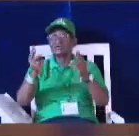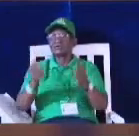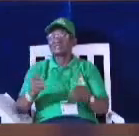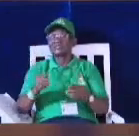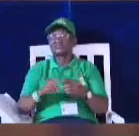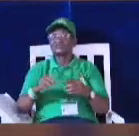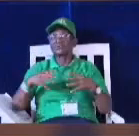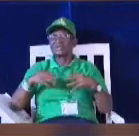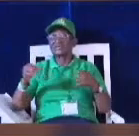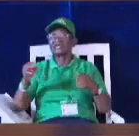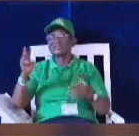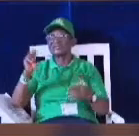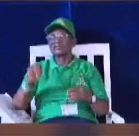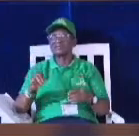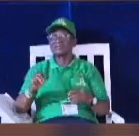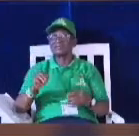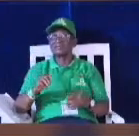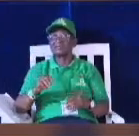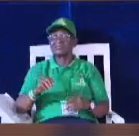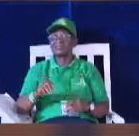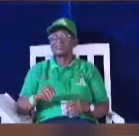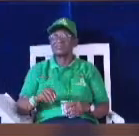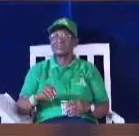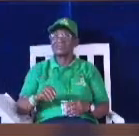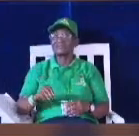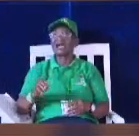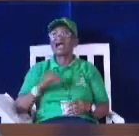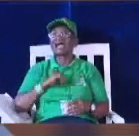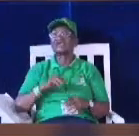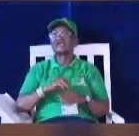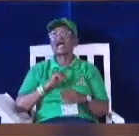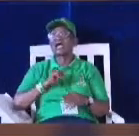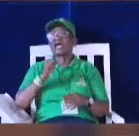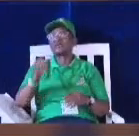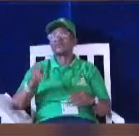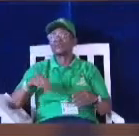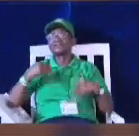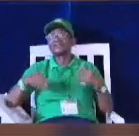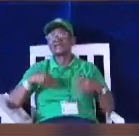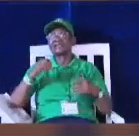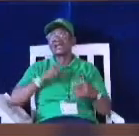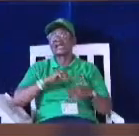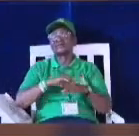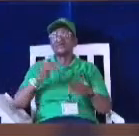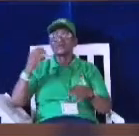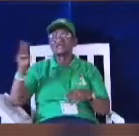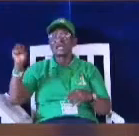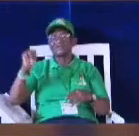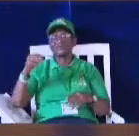glad. I called them forward. Some of you were there.